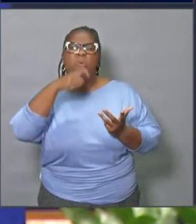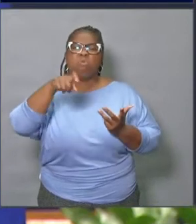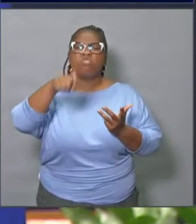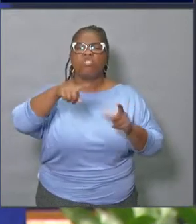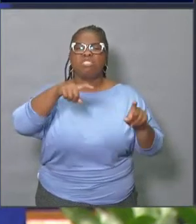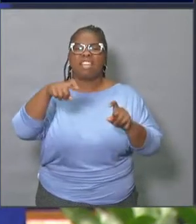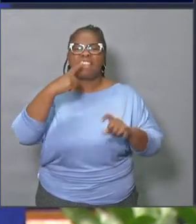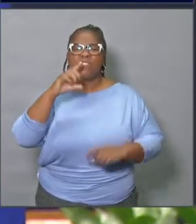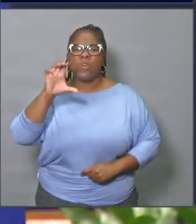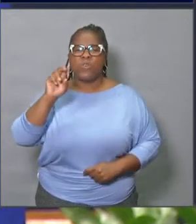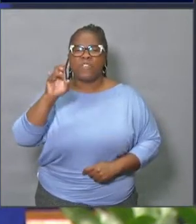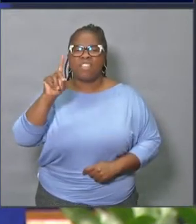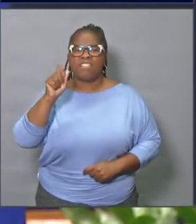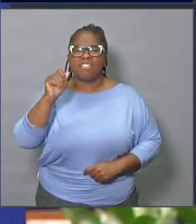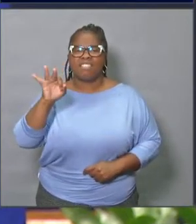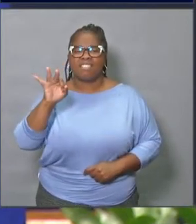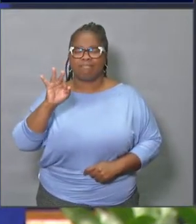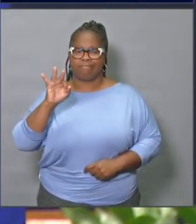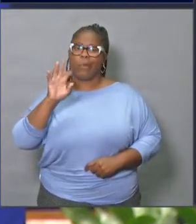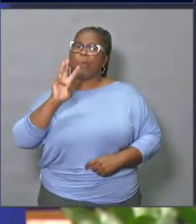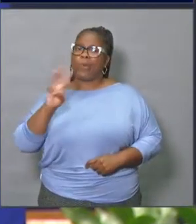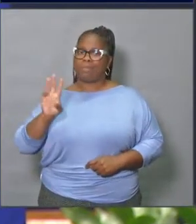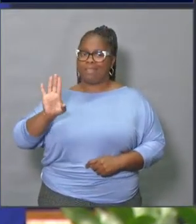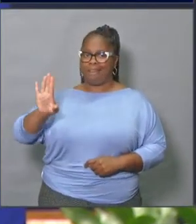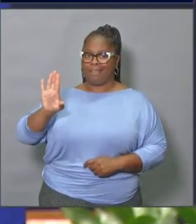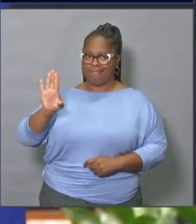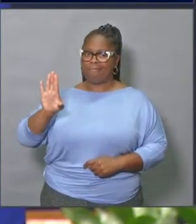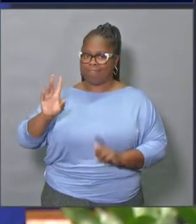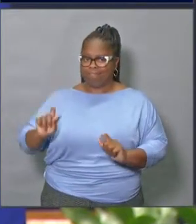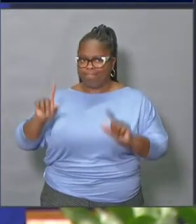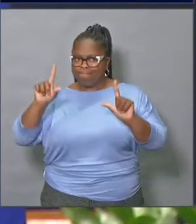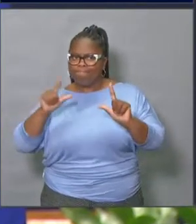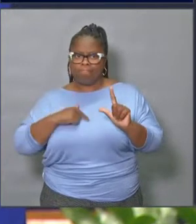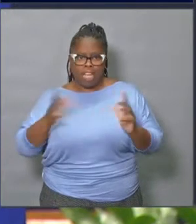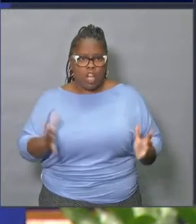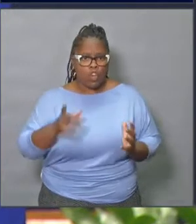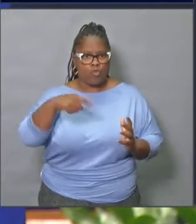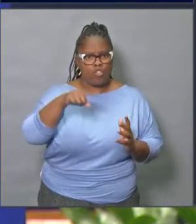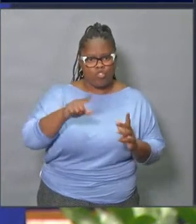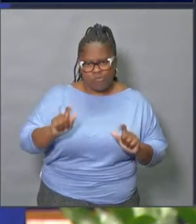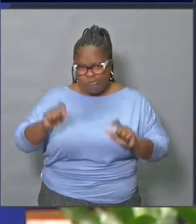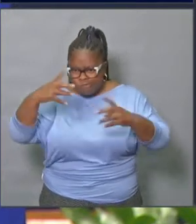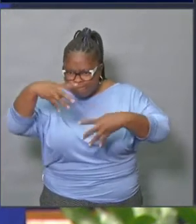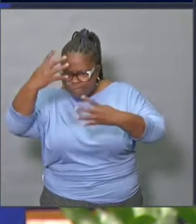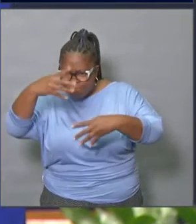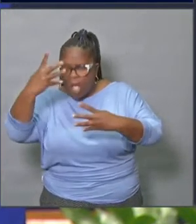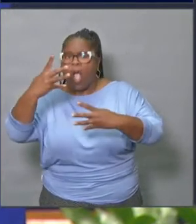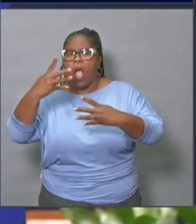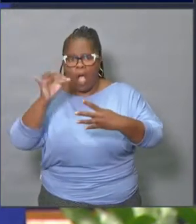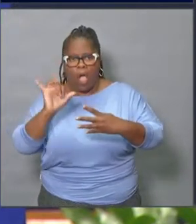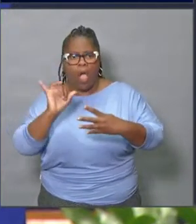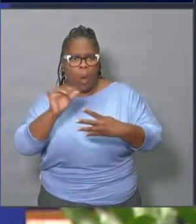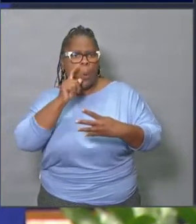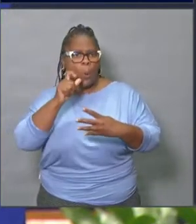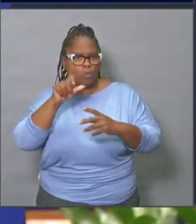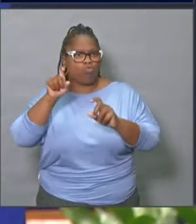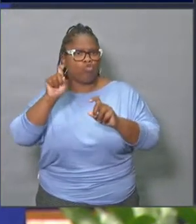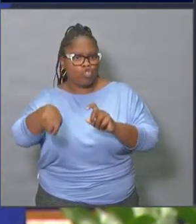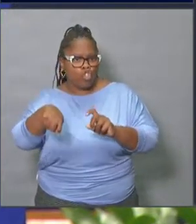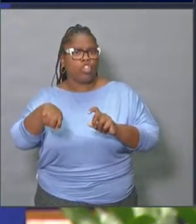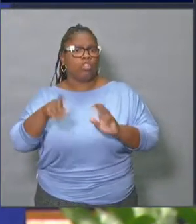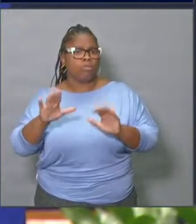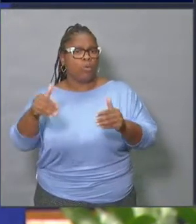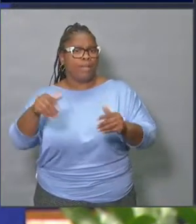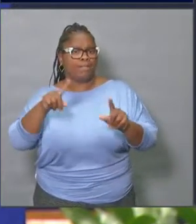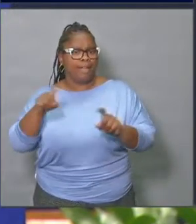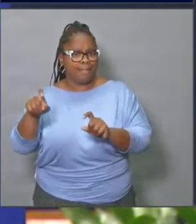COVID-19. These are available on Public Health's website, and I would encourage people to go there to review the new criteria. We're also working to implement